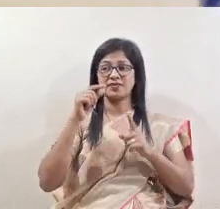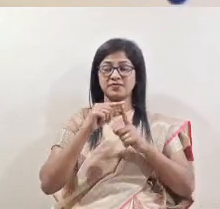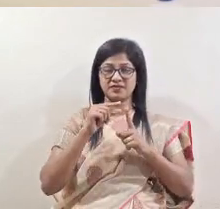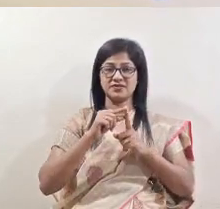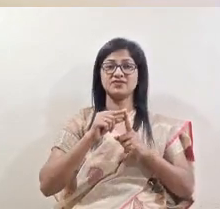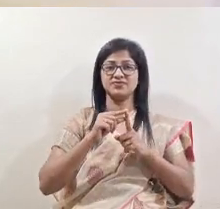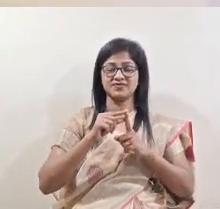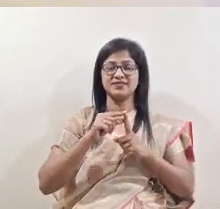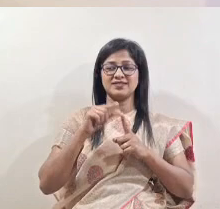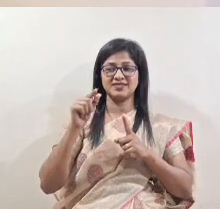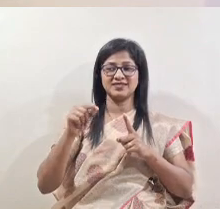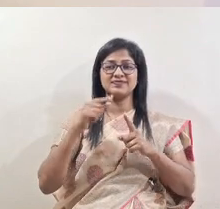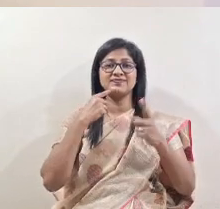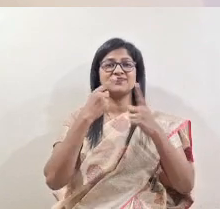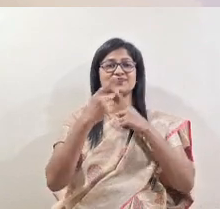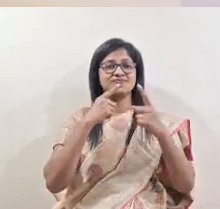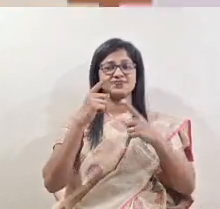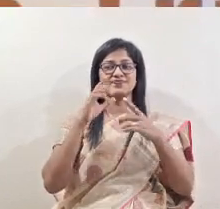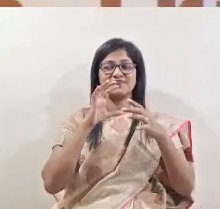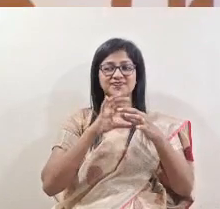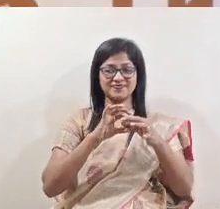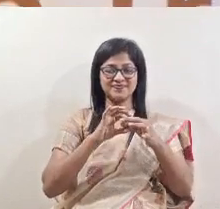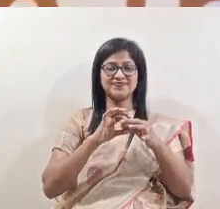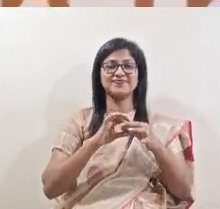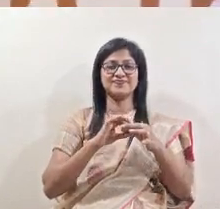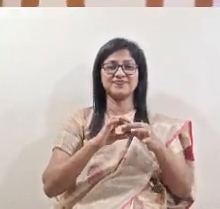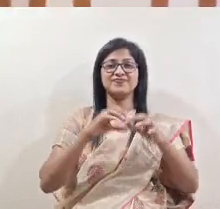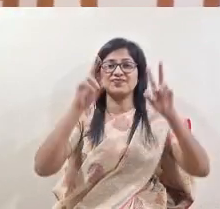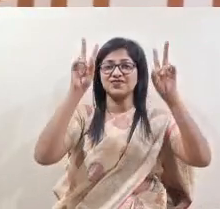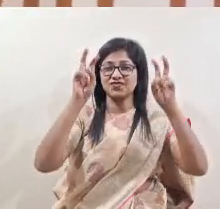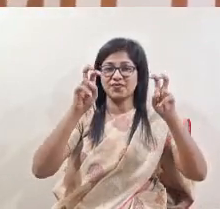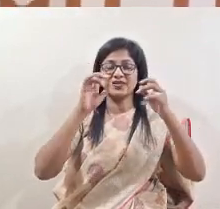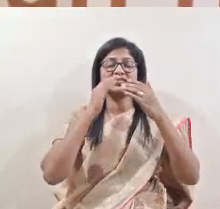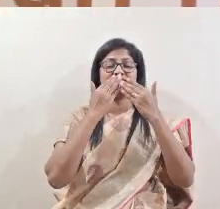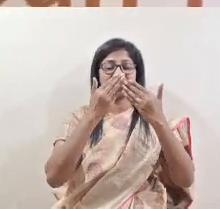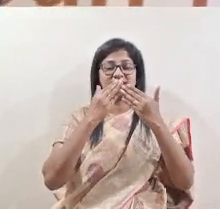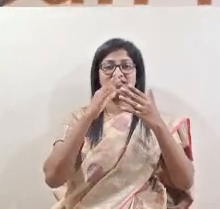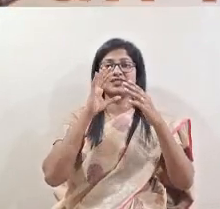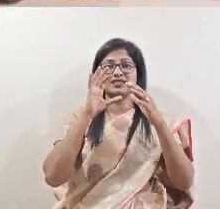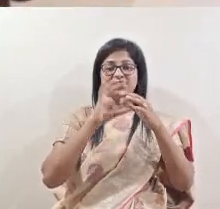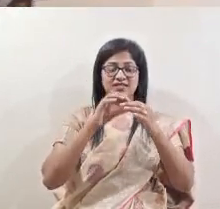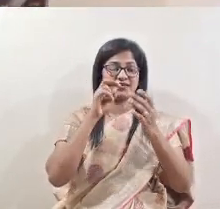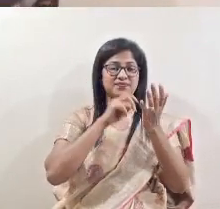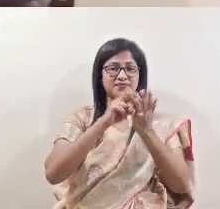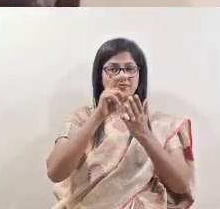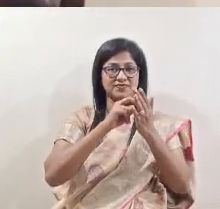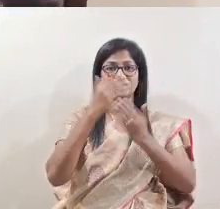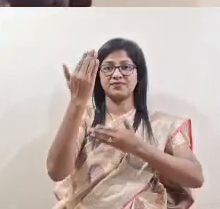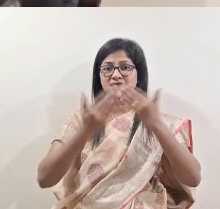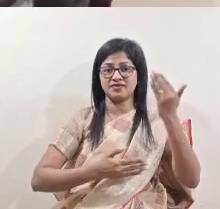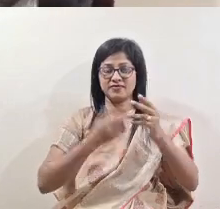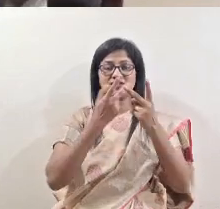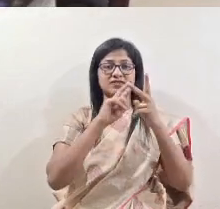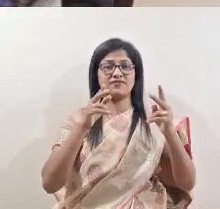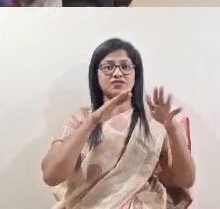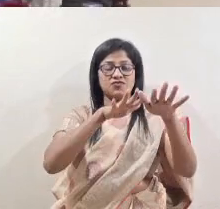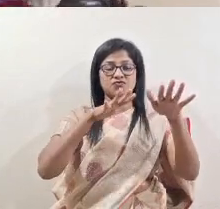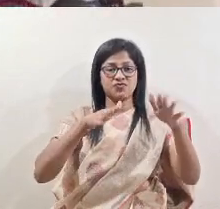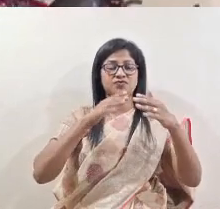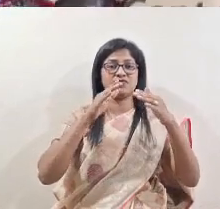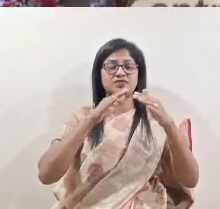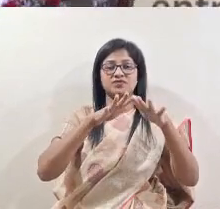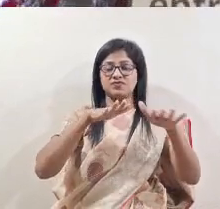So Mr. Prajwal will be speaking on the theme "A Study on Pedestrian Behavior in Different Road